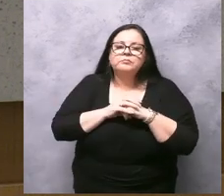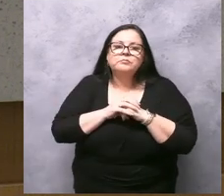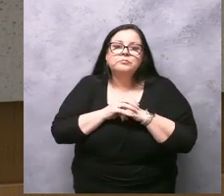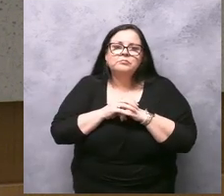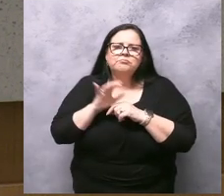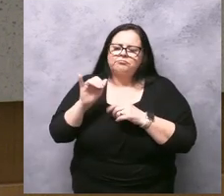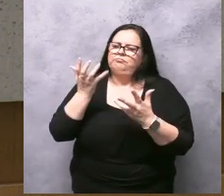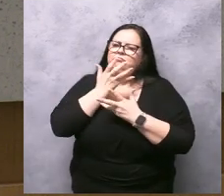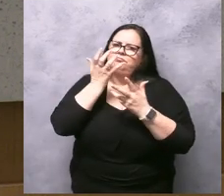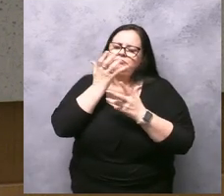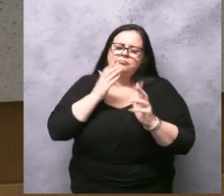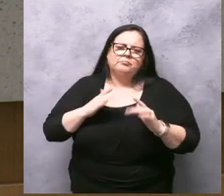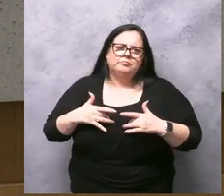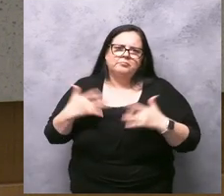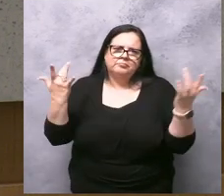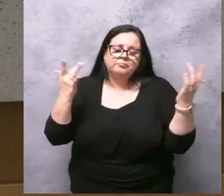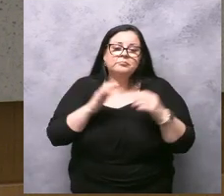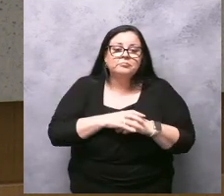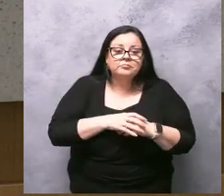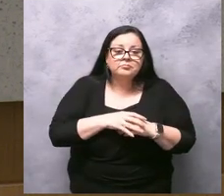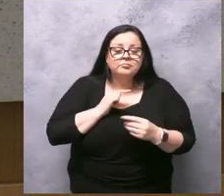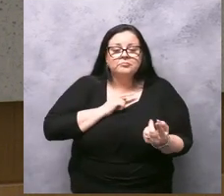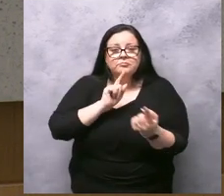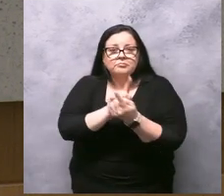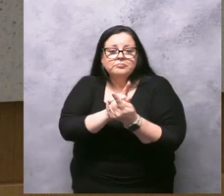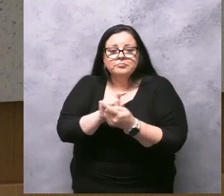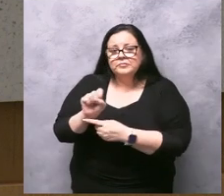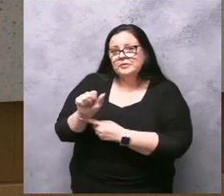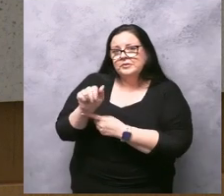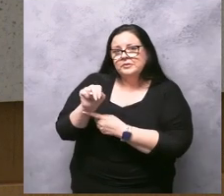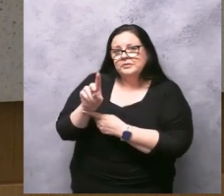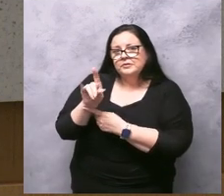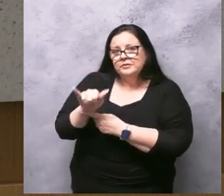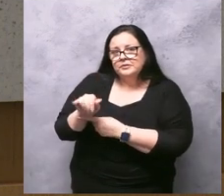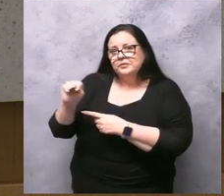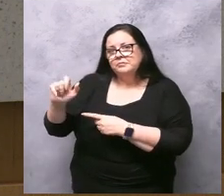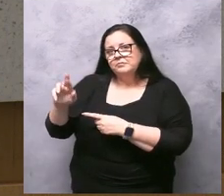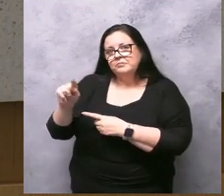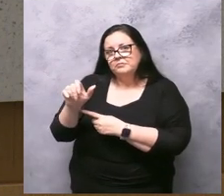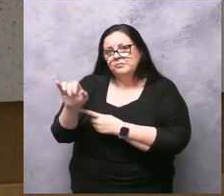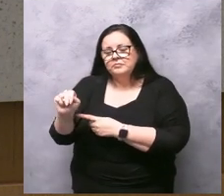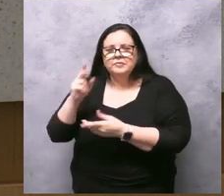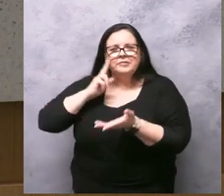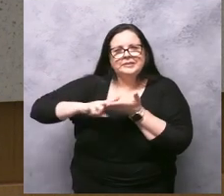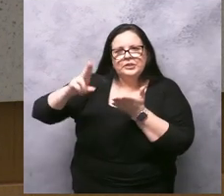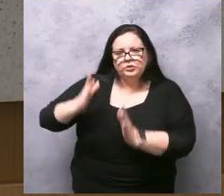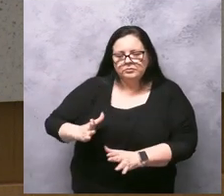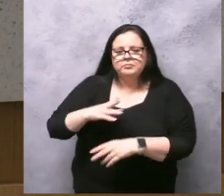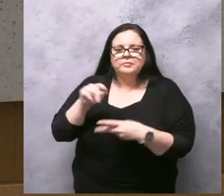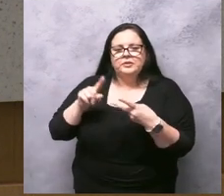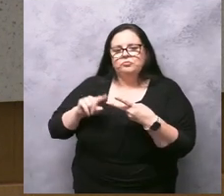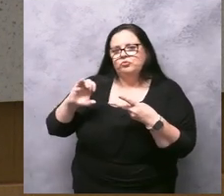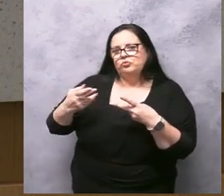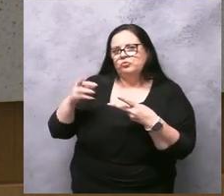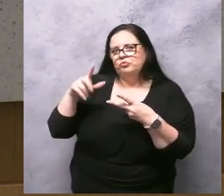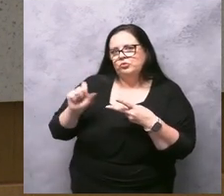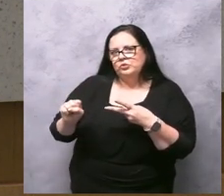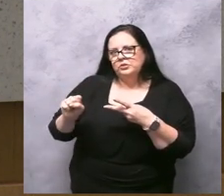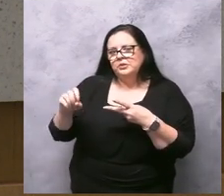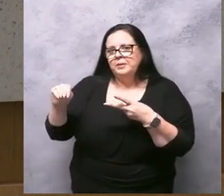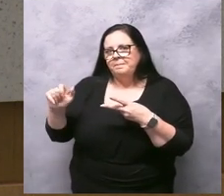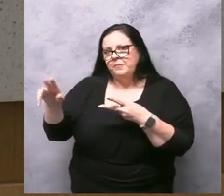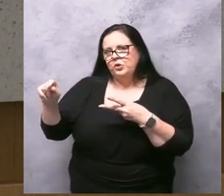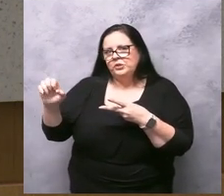a wonderful event. Actually, I met Sandy Martin, the secretary, and Charles Martin, her husband, the